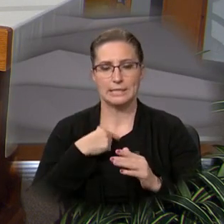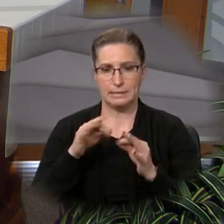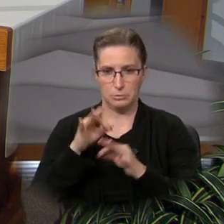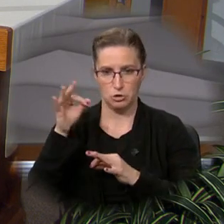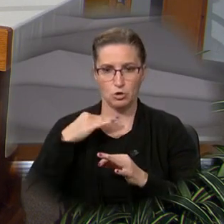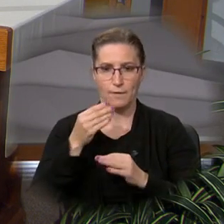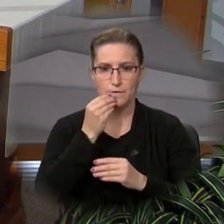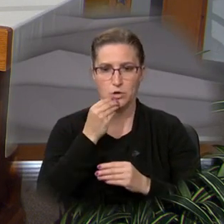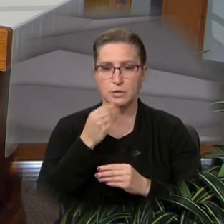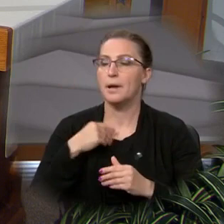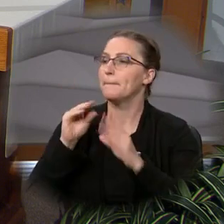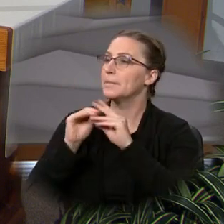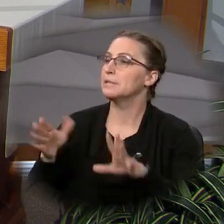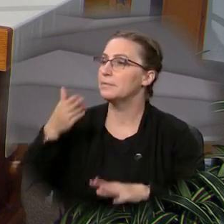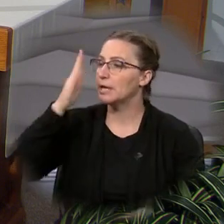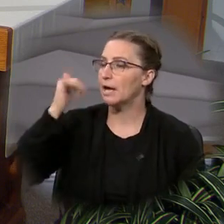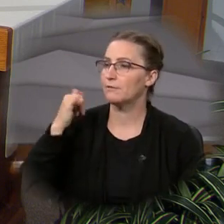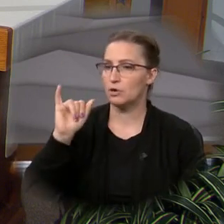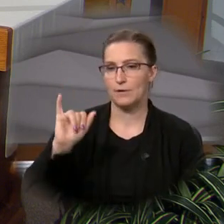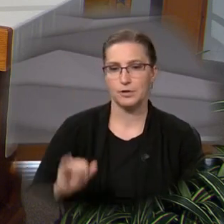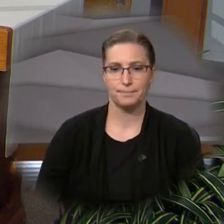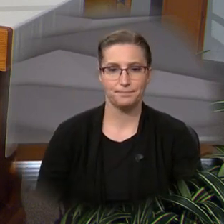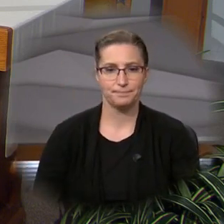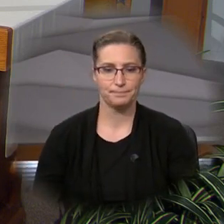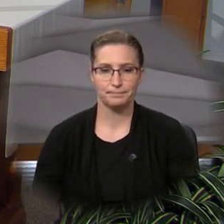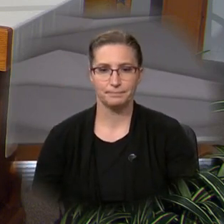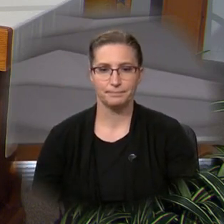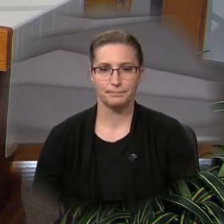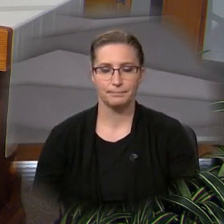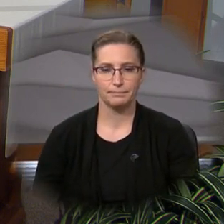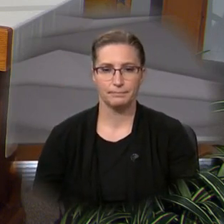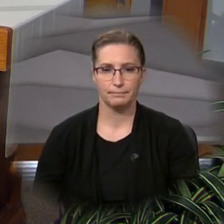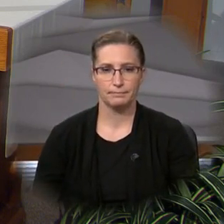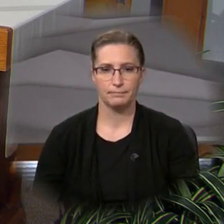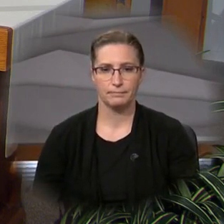food. Blessed be God forever.